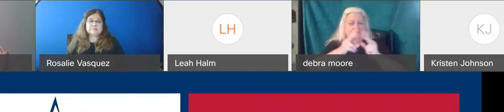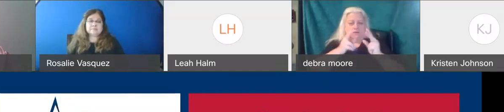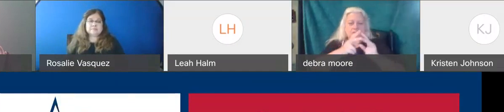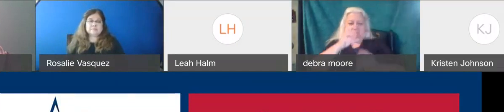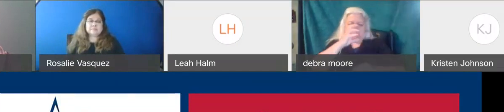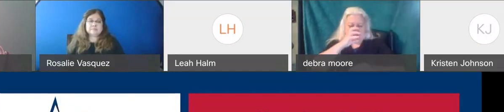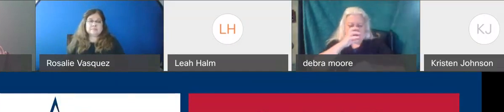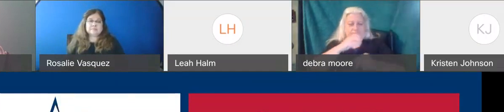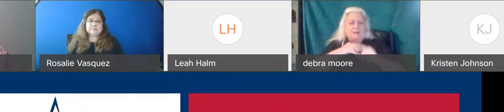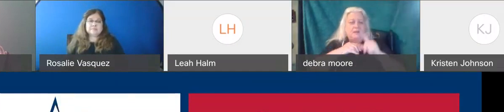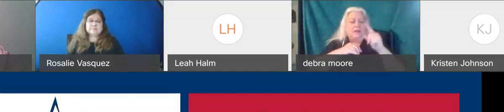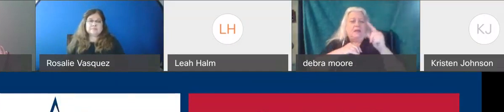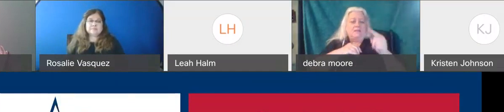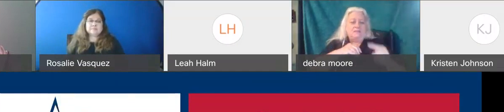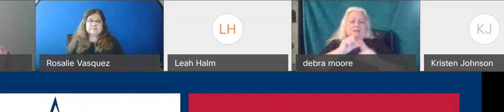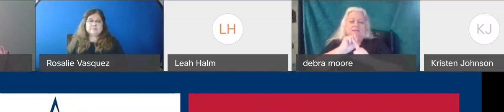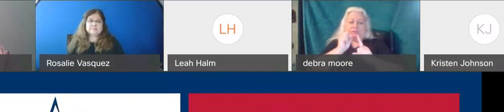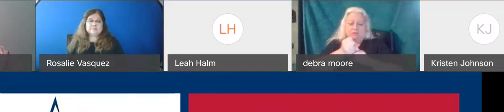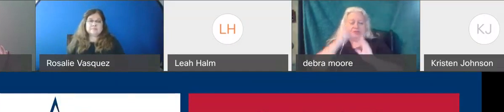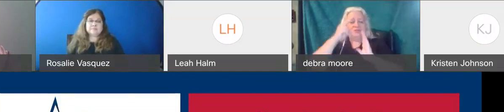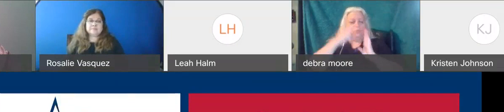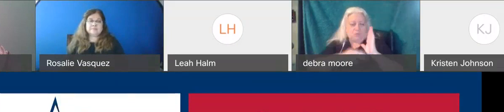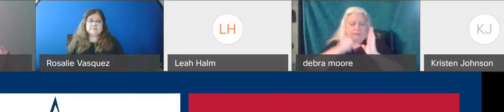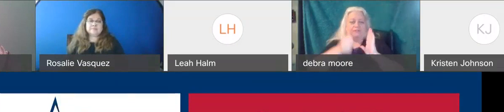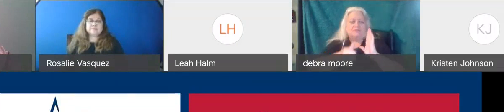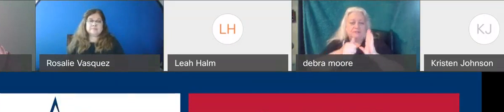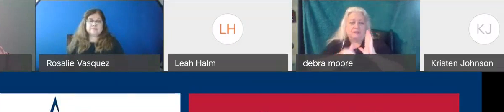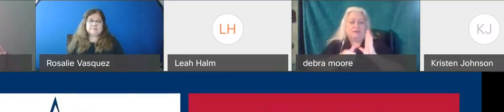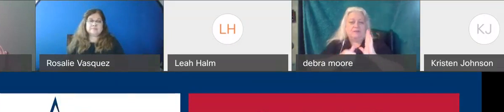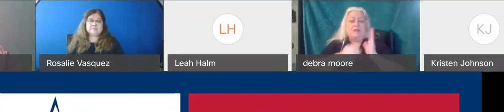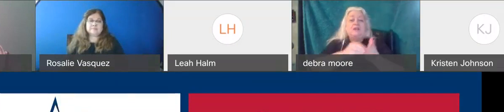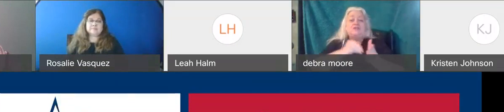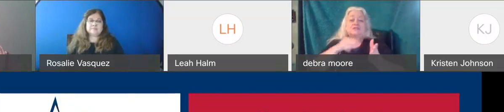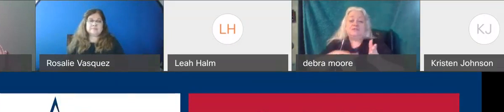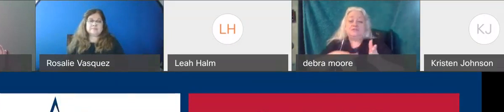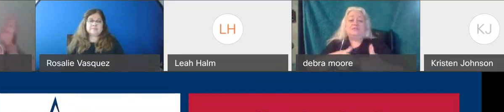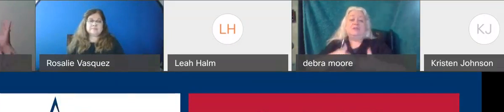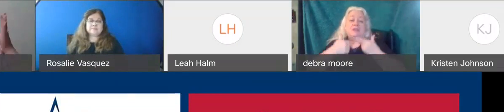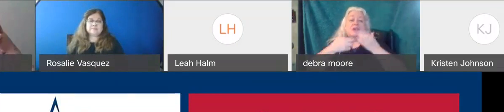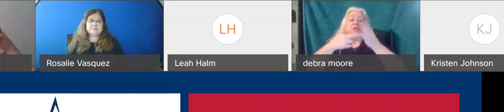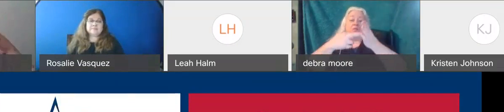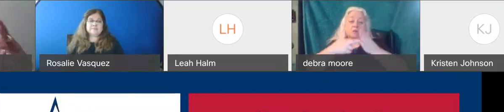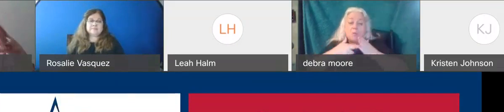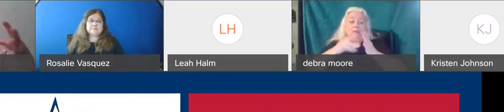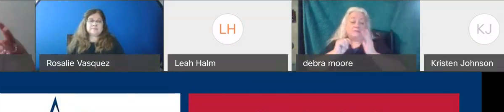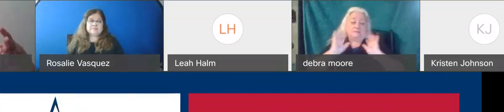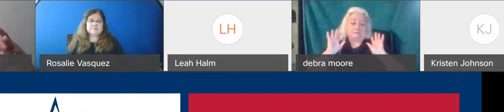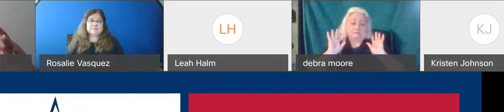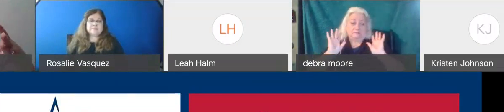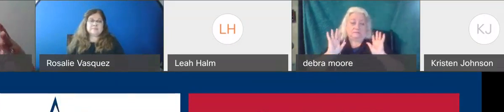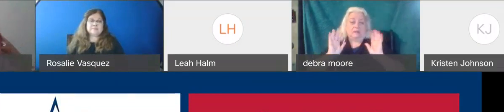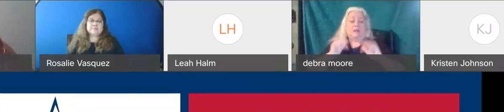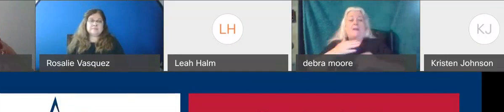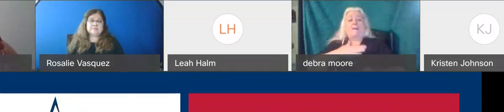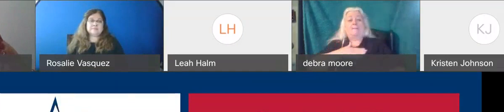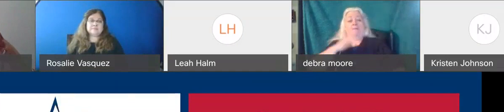not meet all of these conditions, but student life may still require paperwork. And I know from that presentation that I was